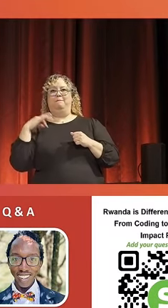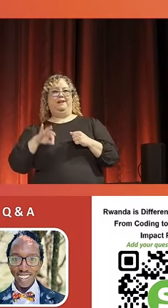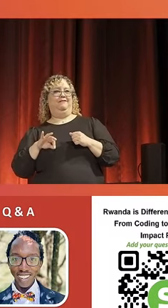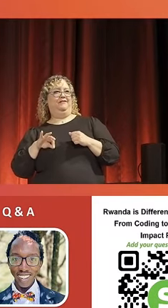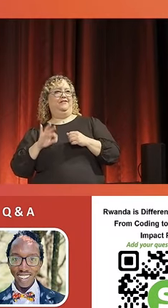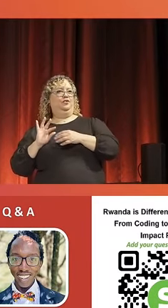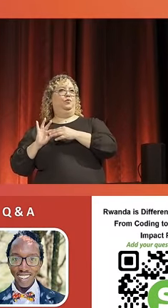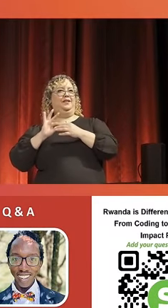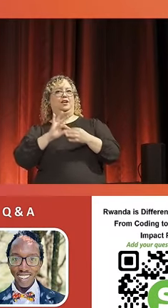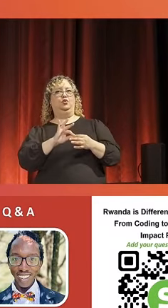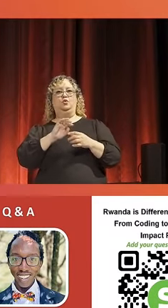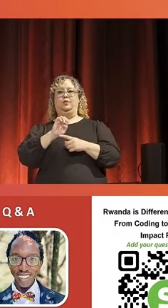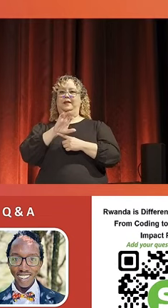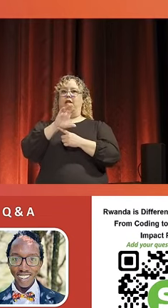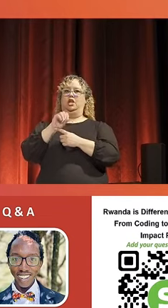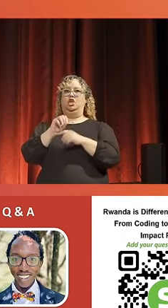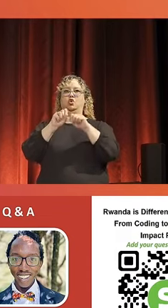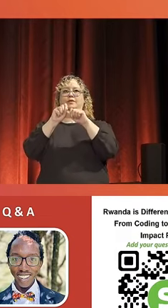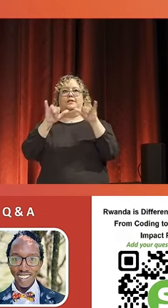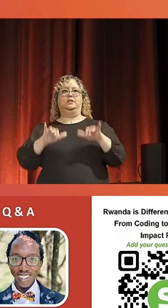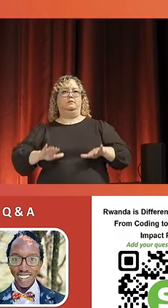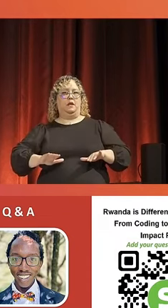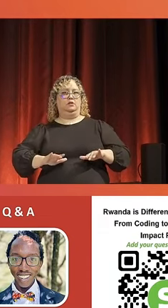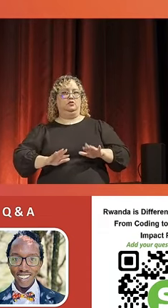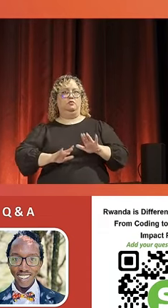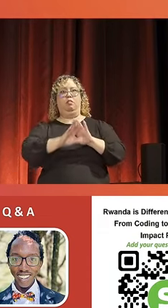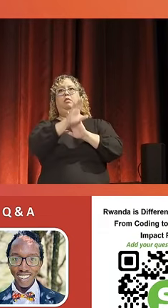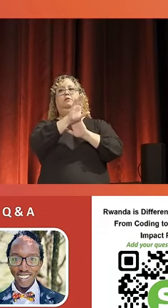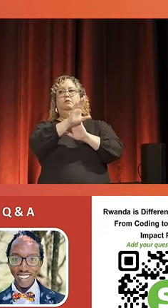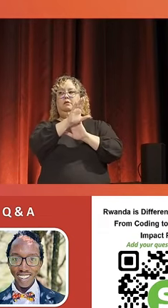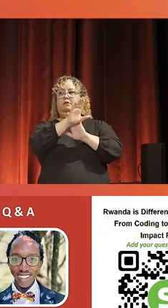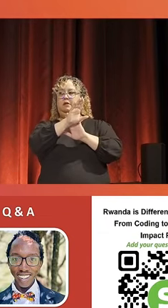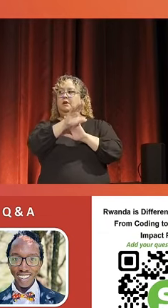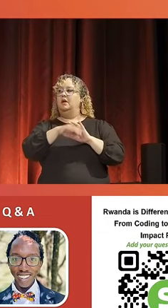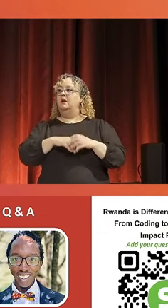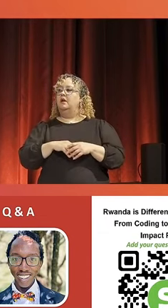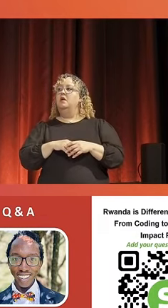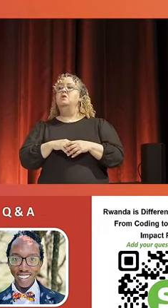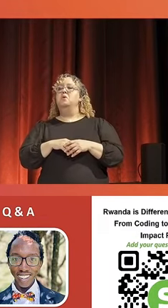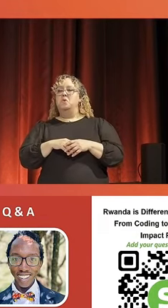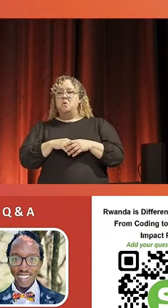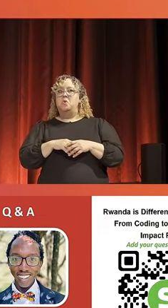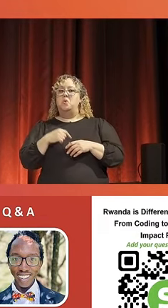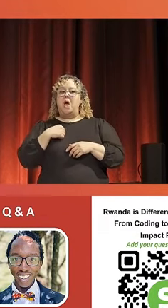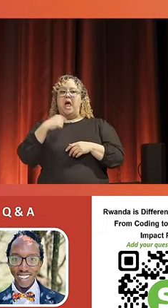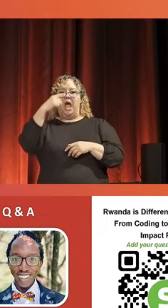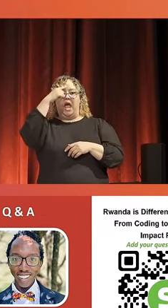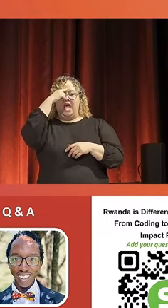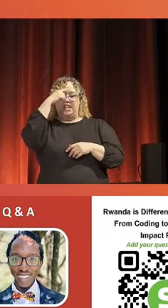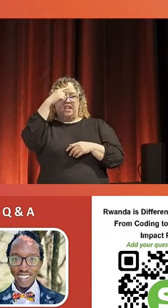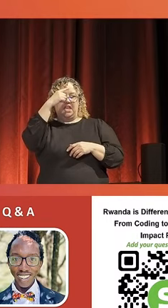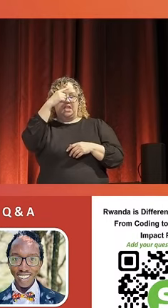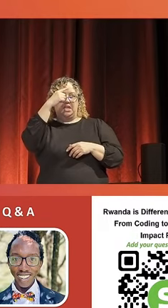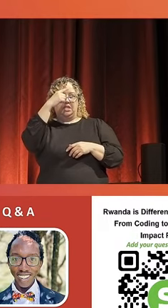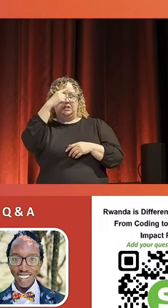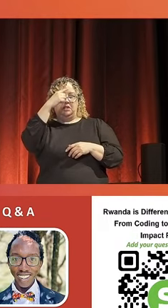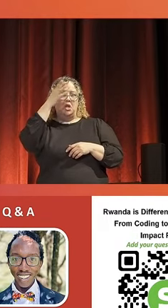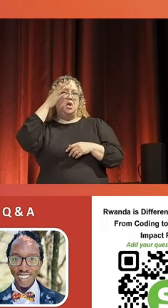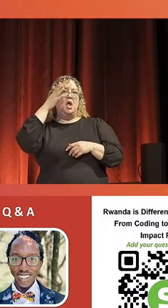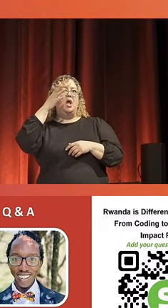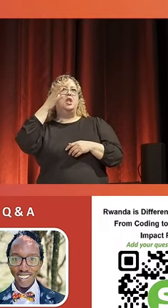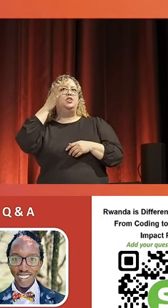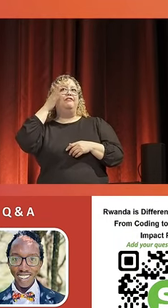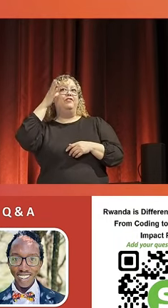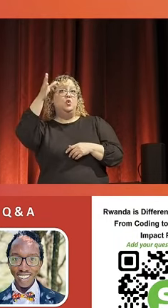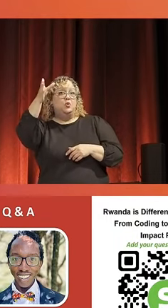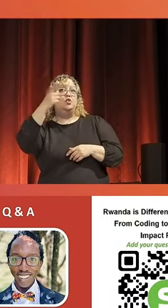built around this. So I think that the future of products being designed locally